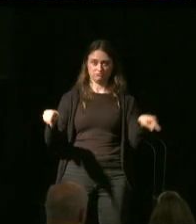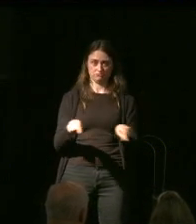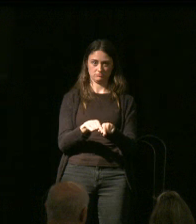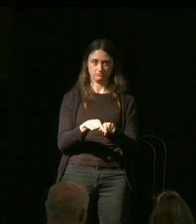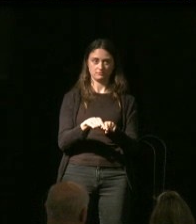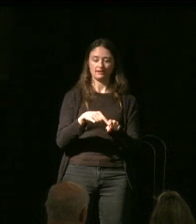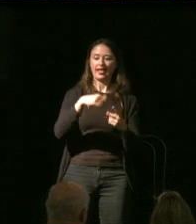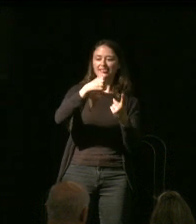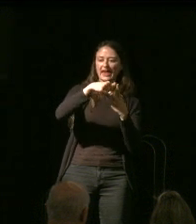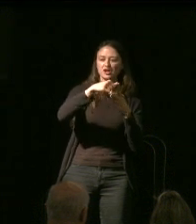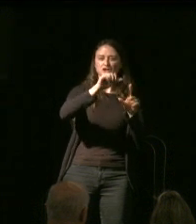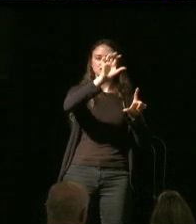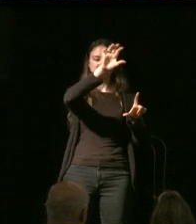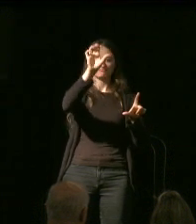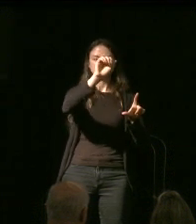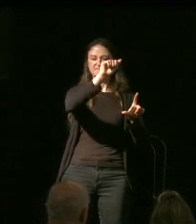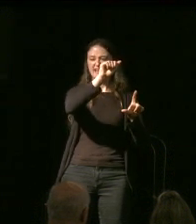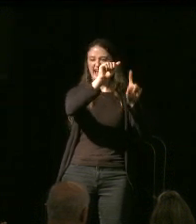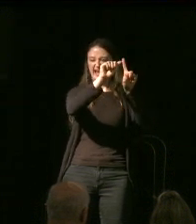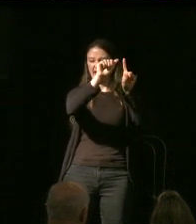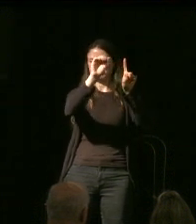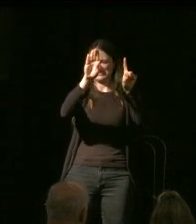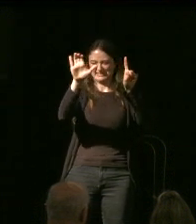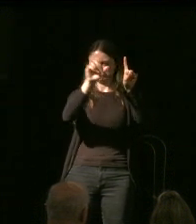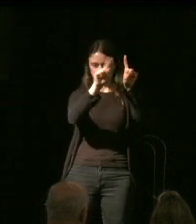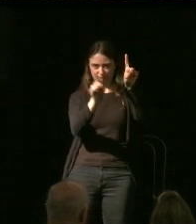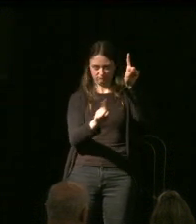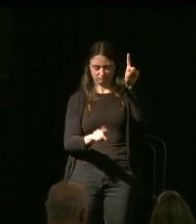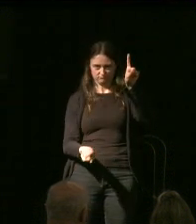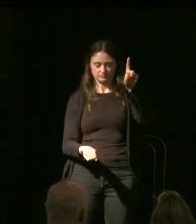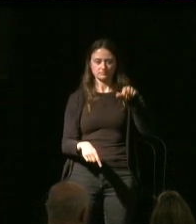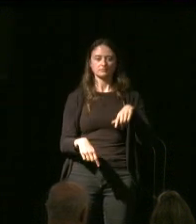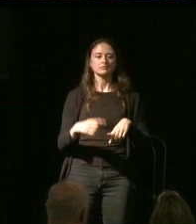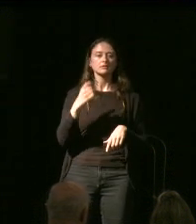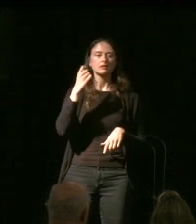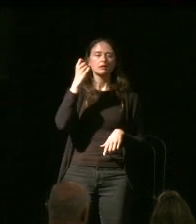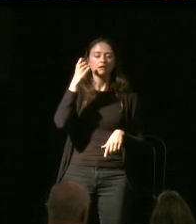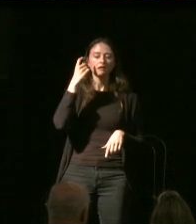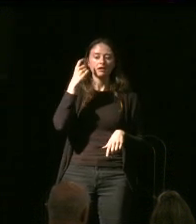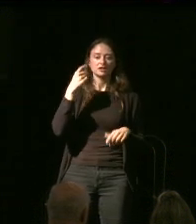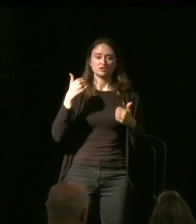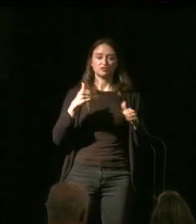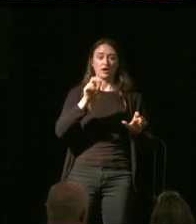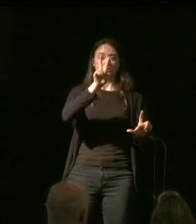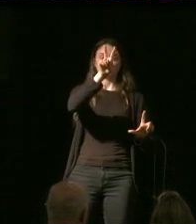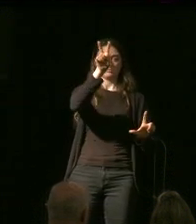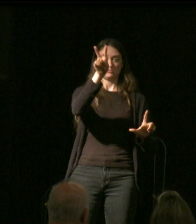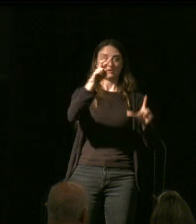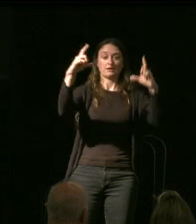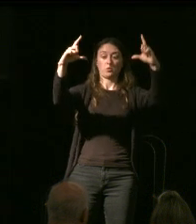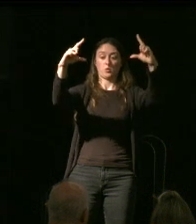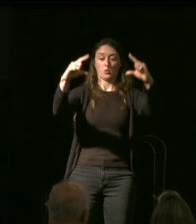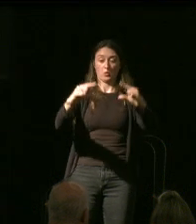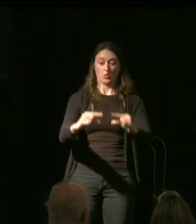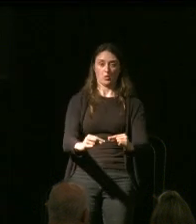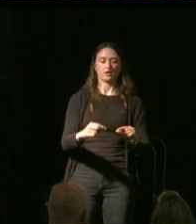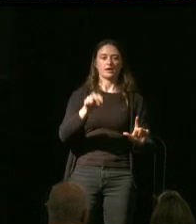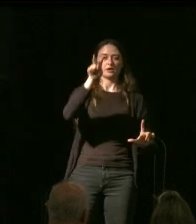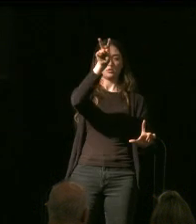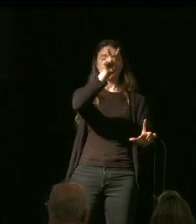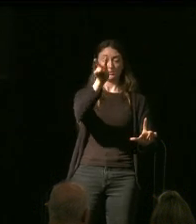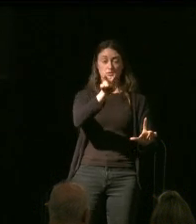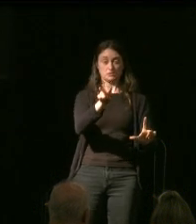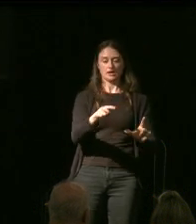letters fade as you go further down, and you have to read as much of it as you can. And then we did